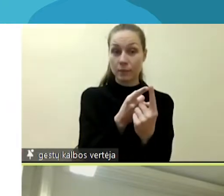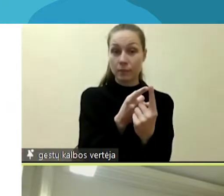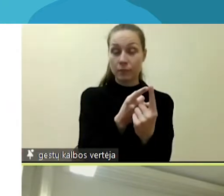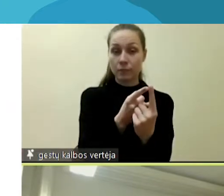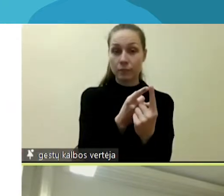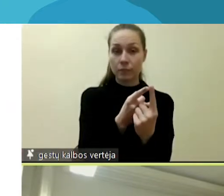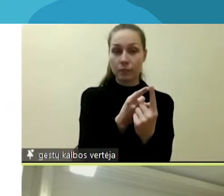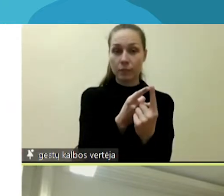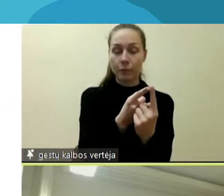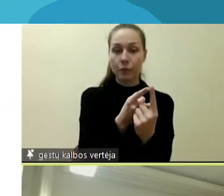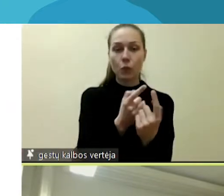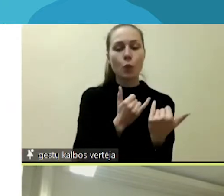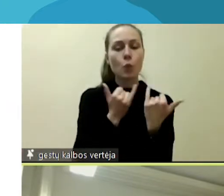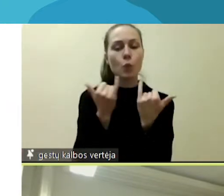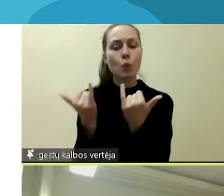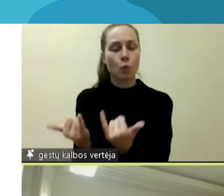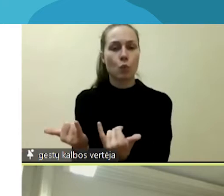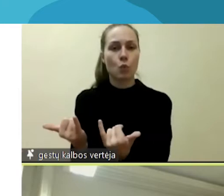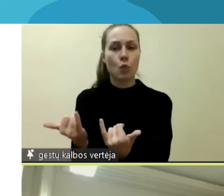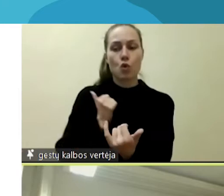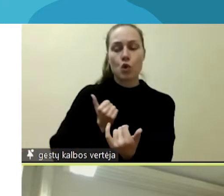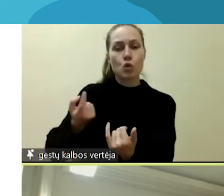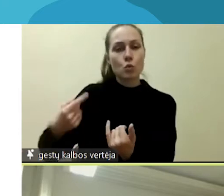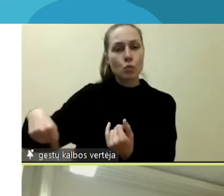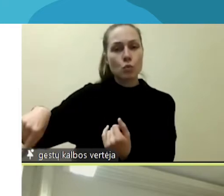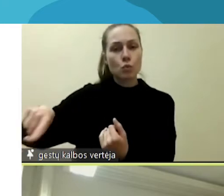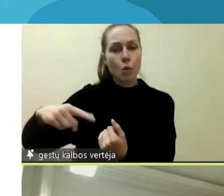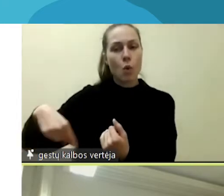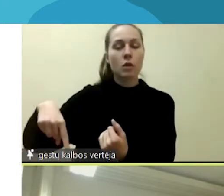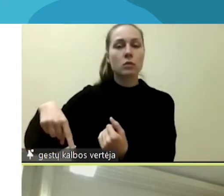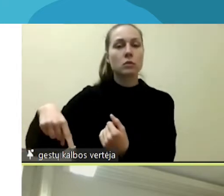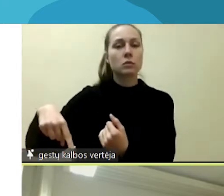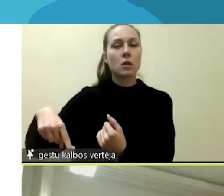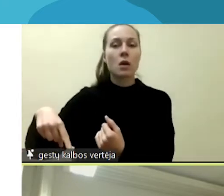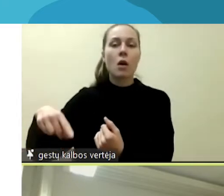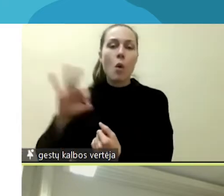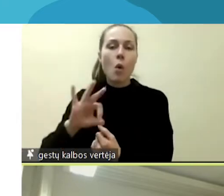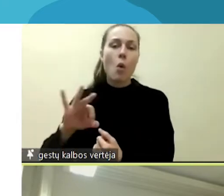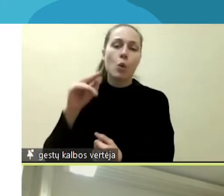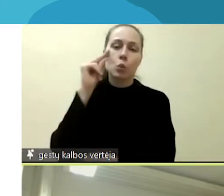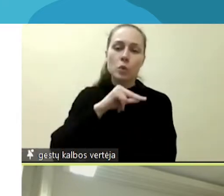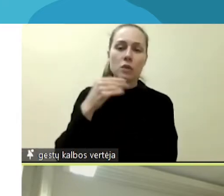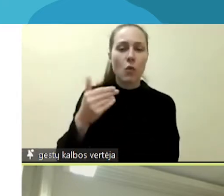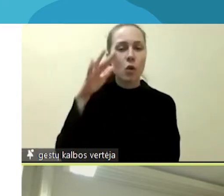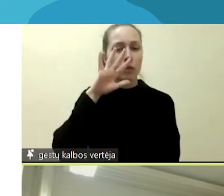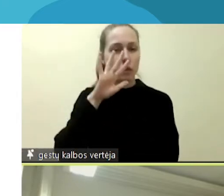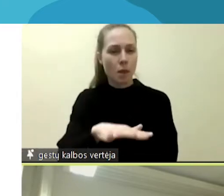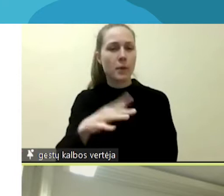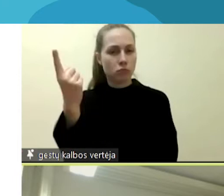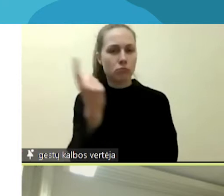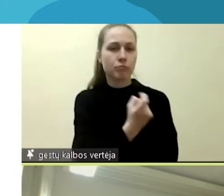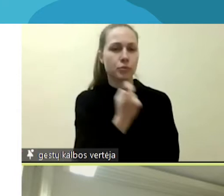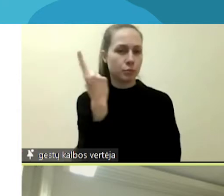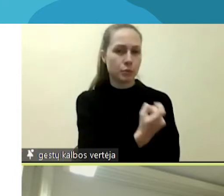many groups, like the gay LGBT groups, the Afro-Swedish group, the Roma group,